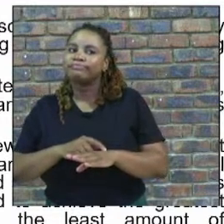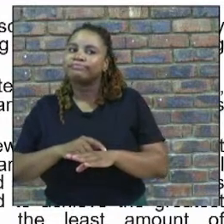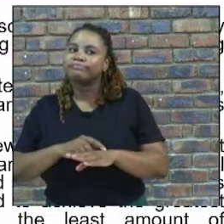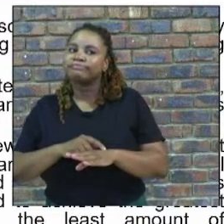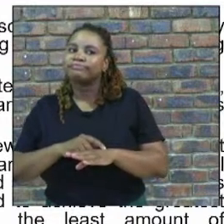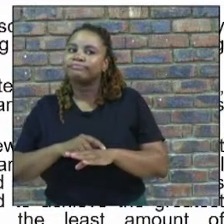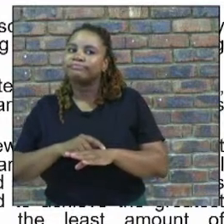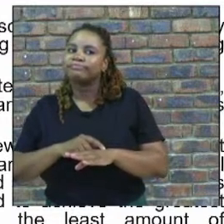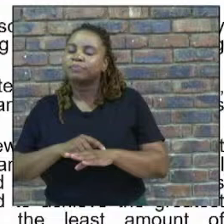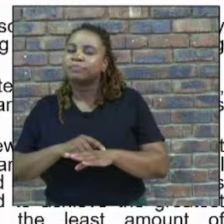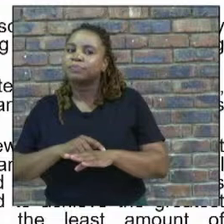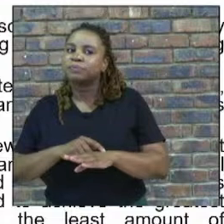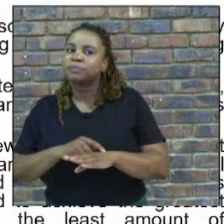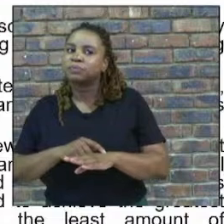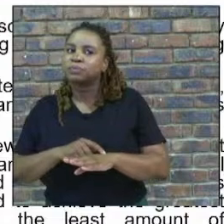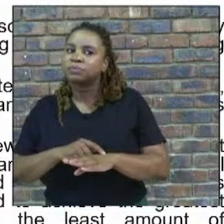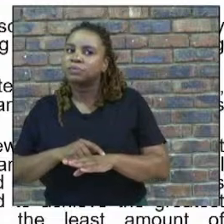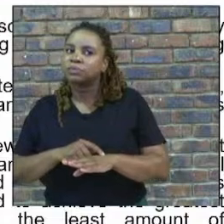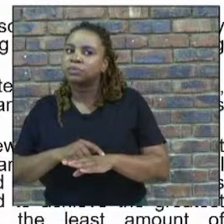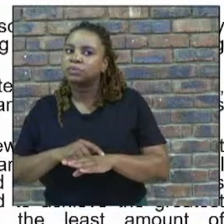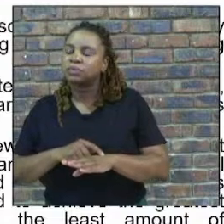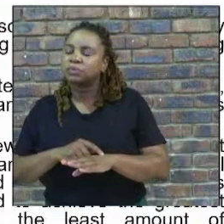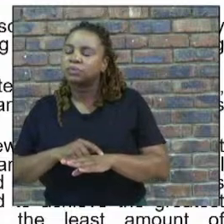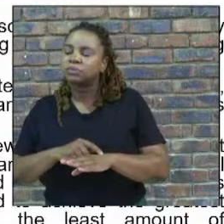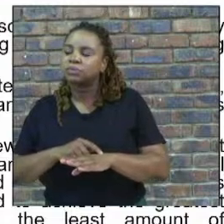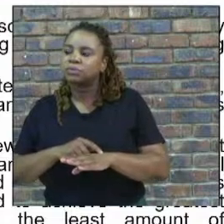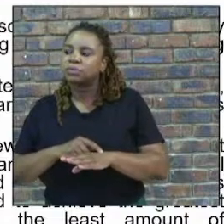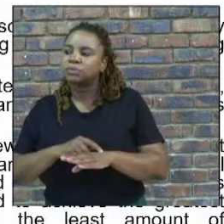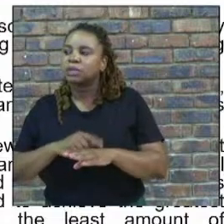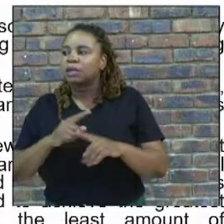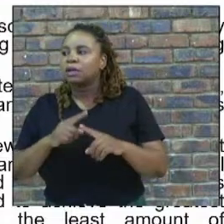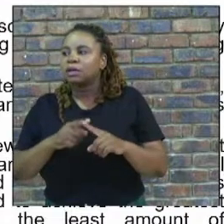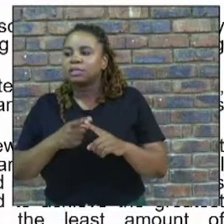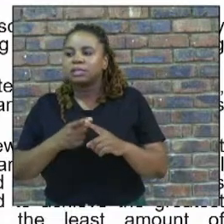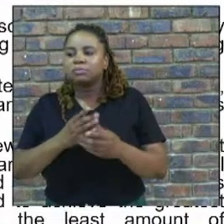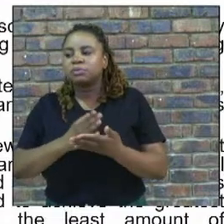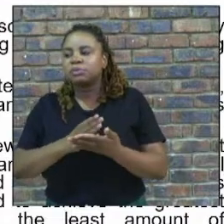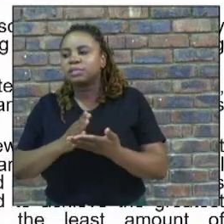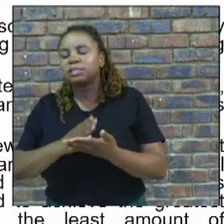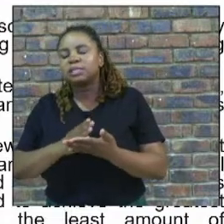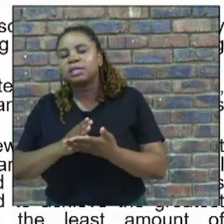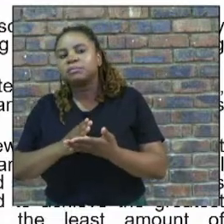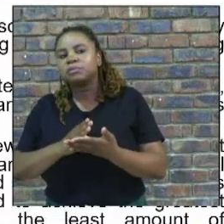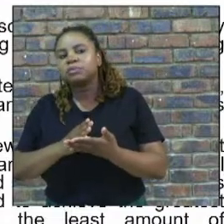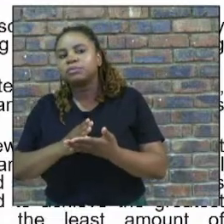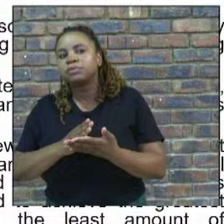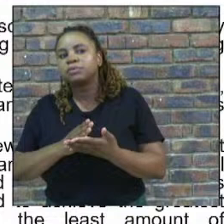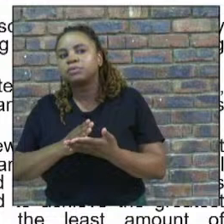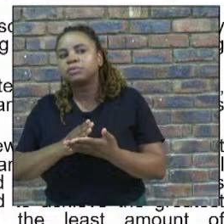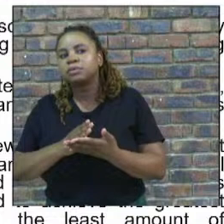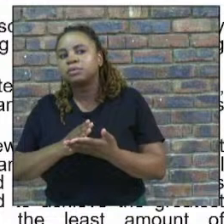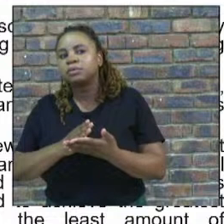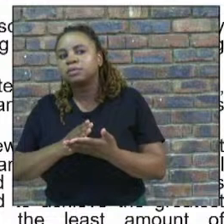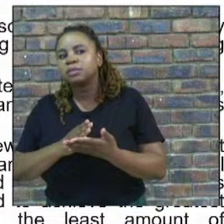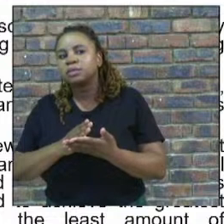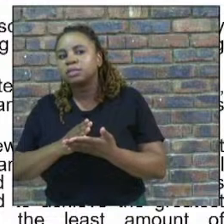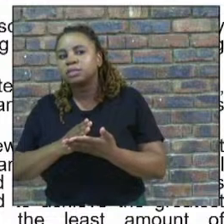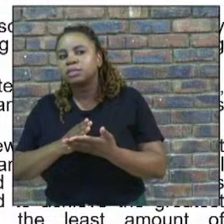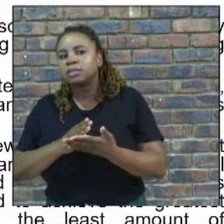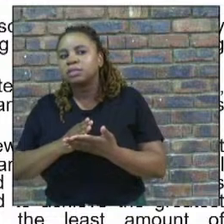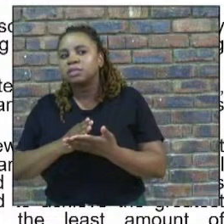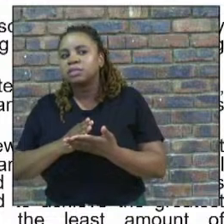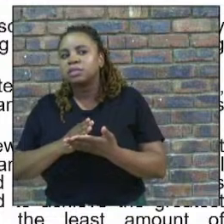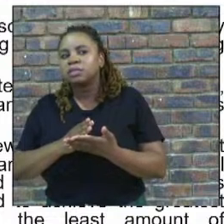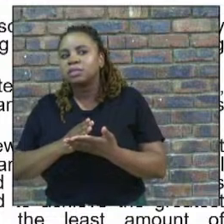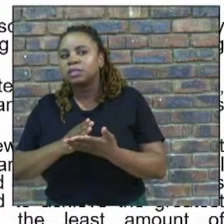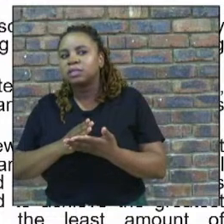you don't put all the things that you want to do. For example, some of the regulatory issues may later be may be covered in